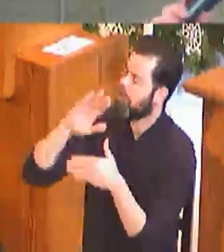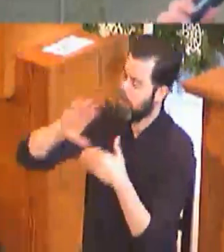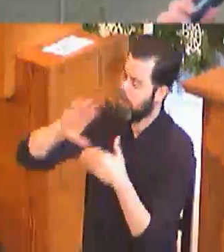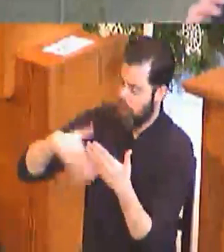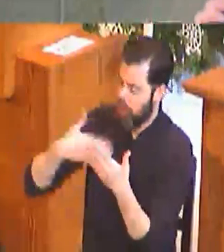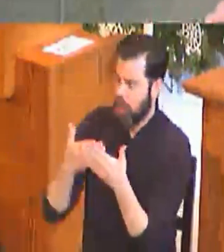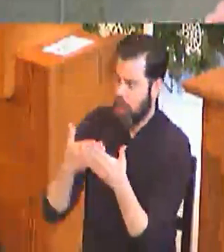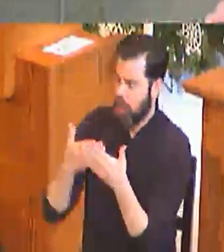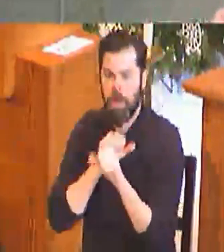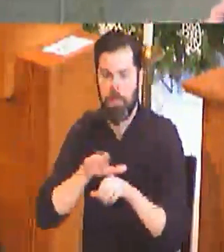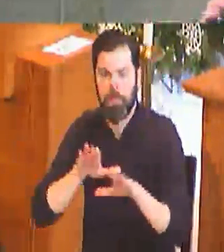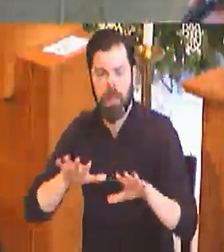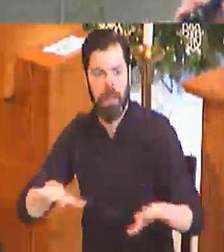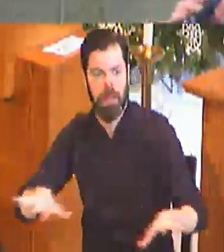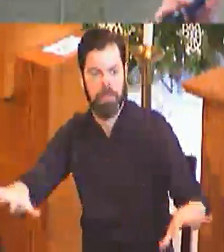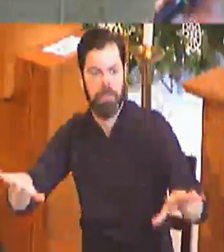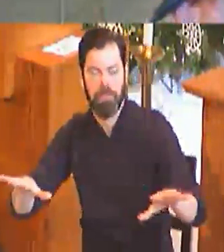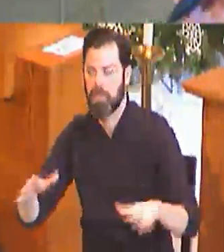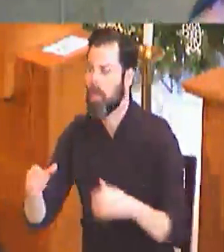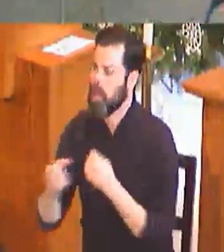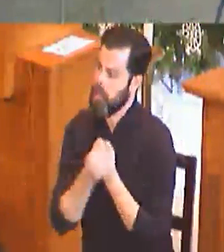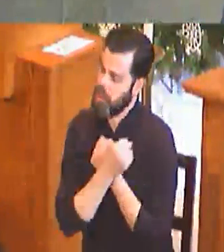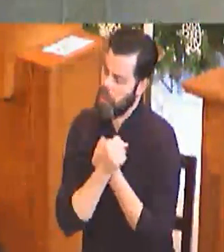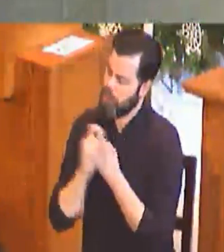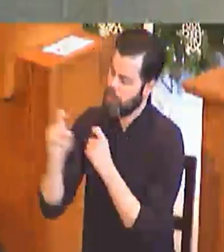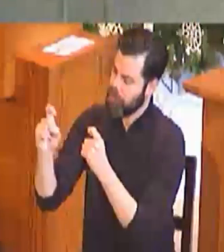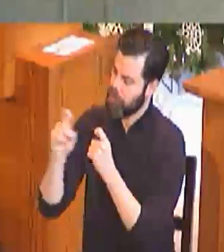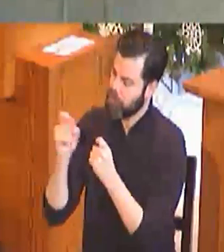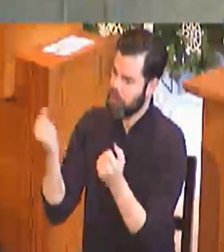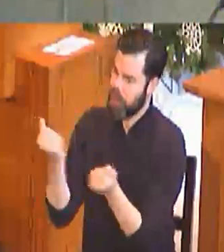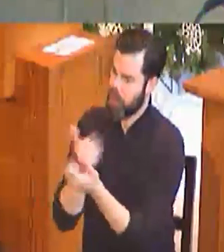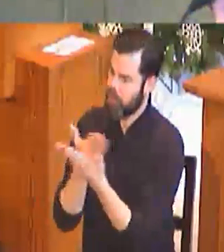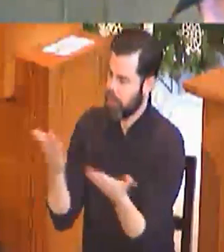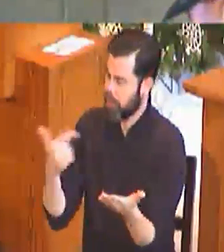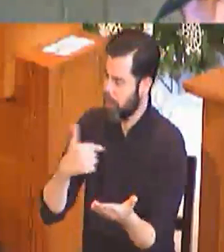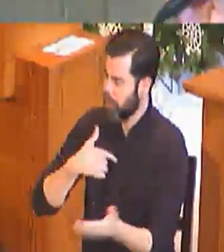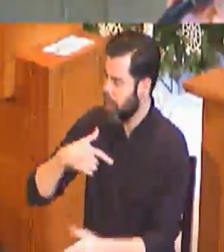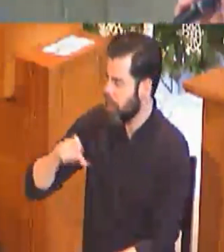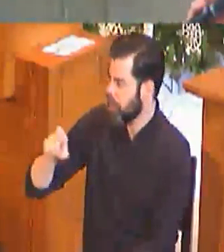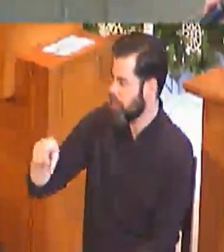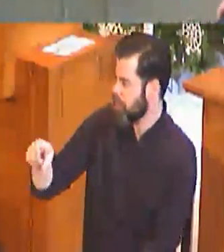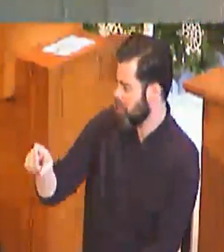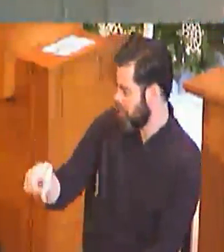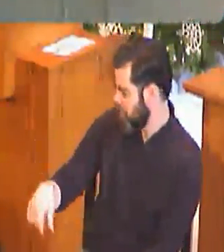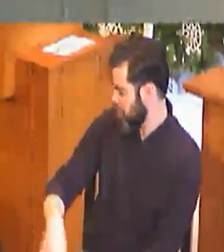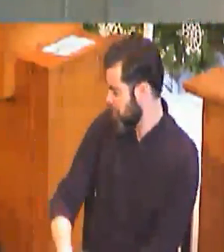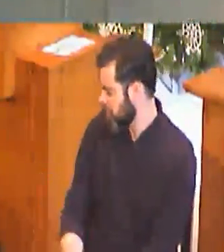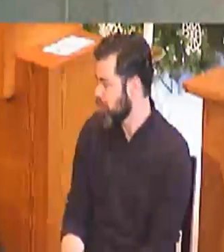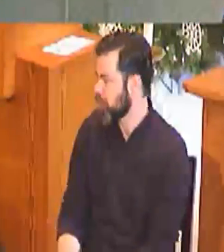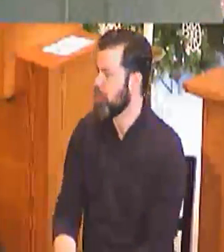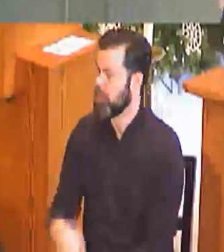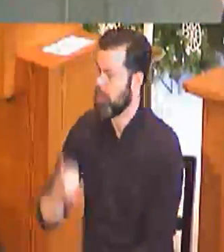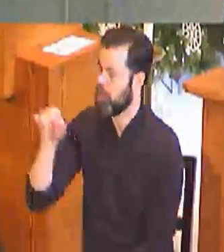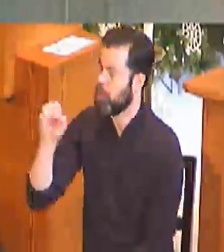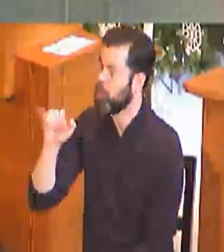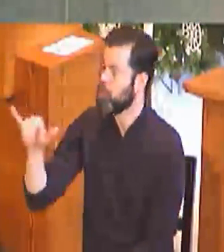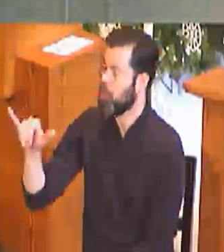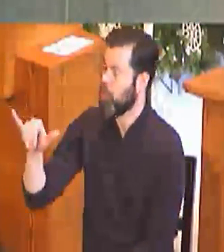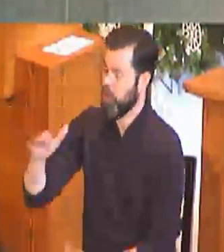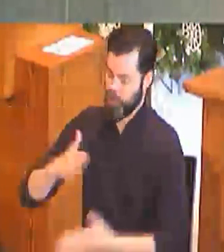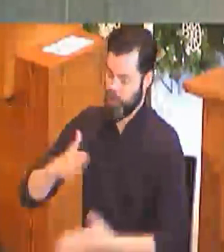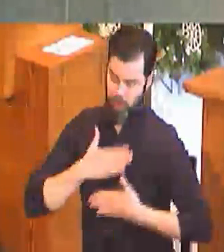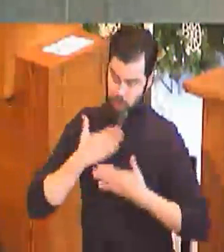my blessings. Love gives me everything. Joy, joy, joy. Joy is